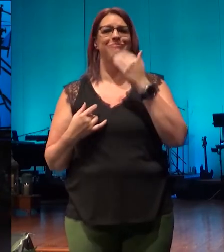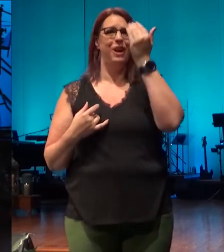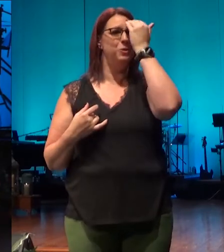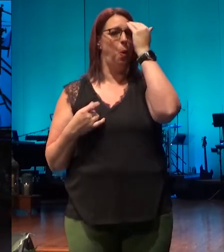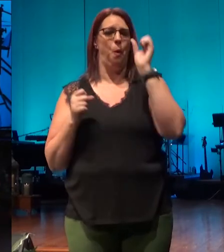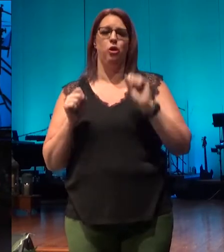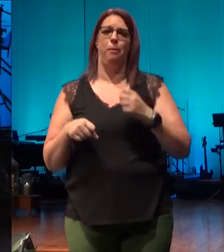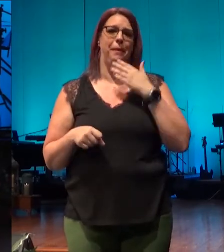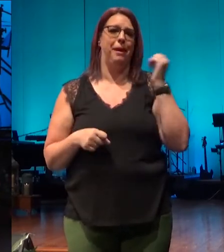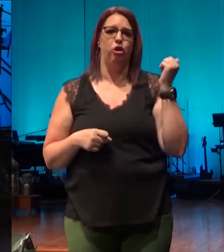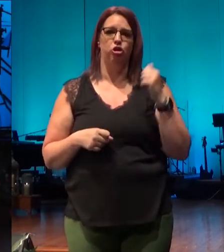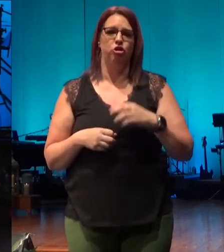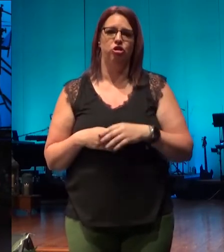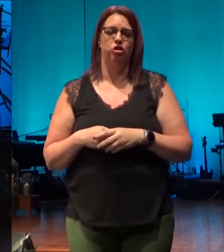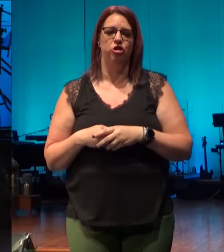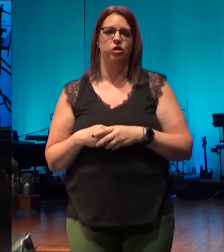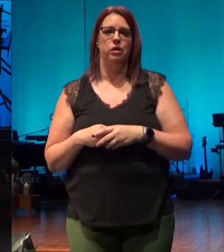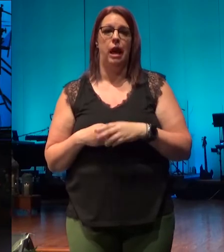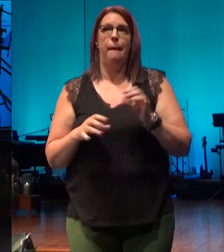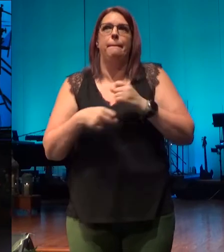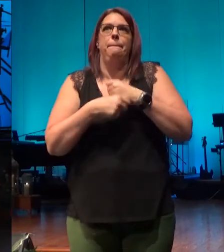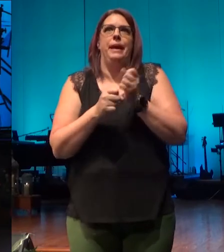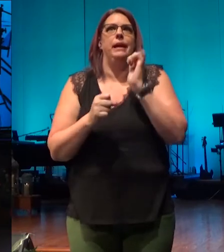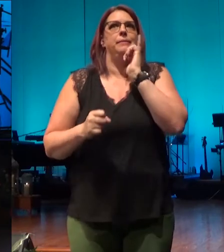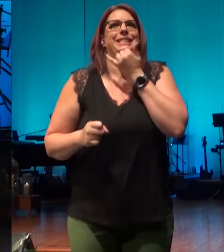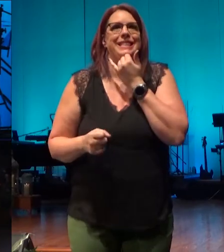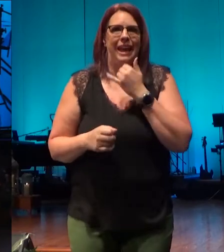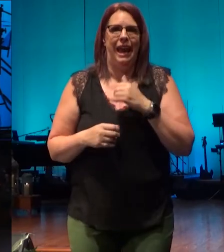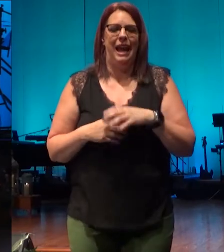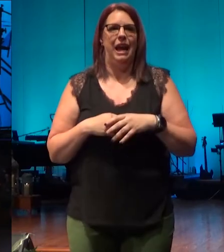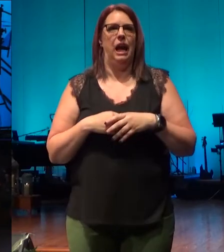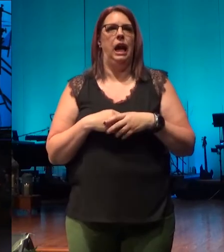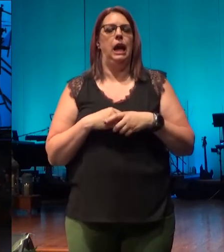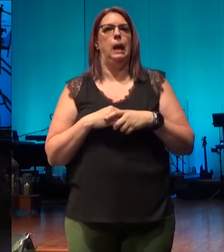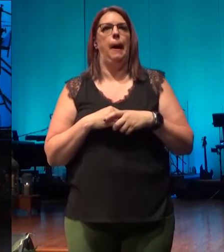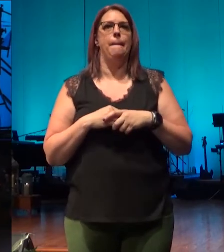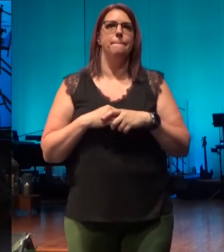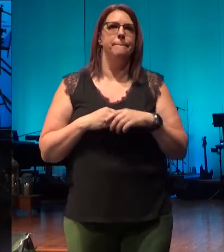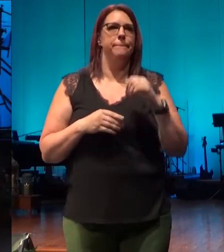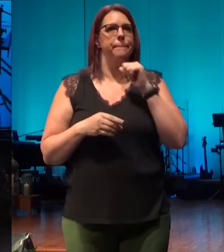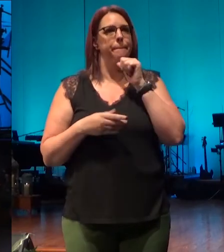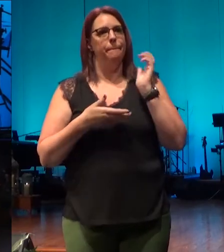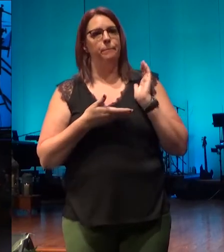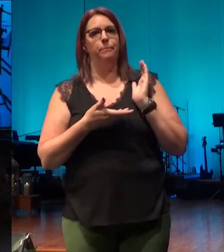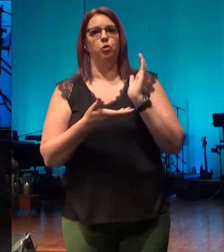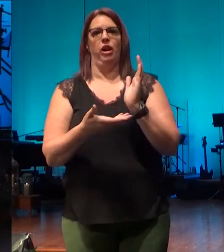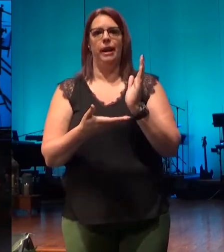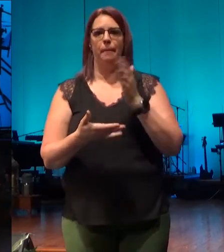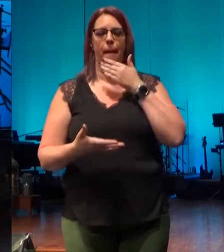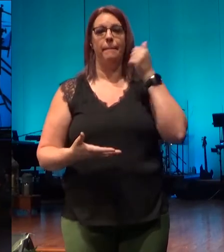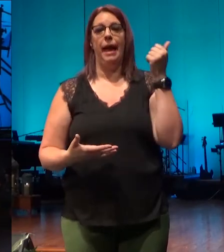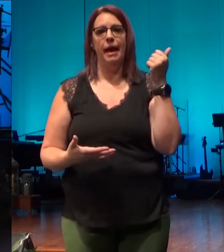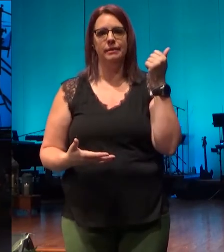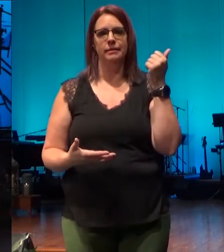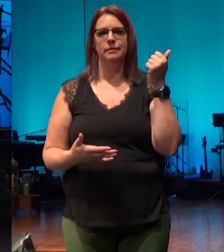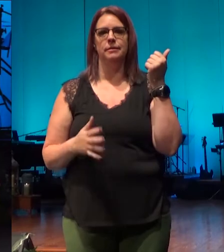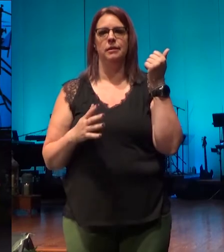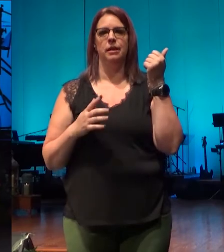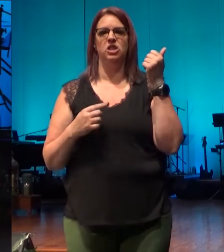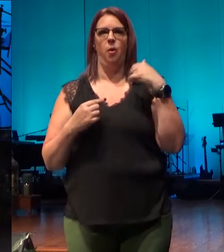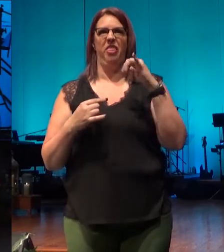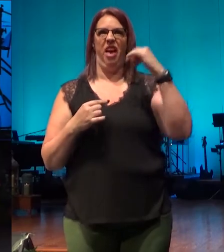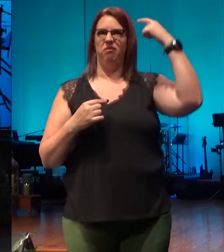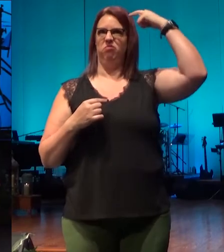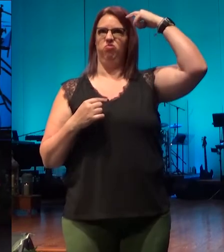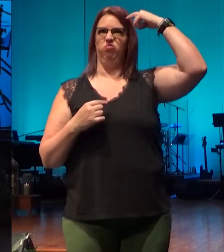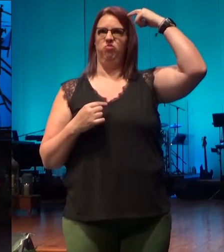better. I made a mistake within it, or I didn't bring my best. And I get to not just take